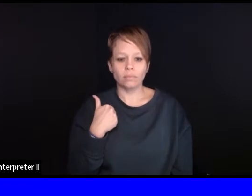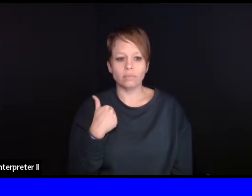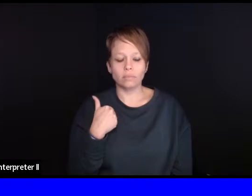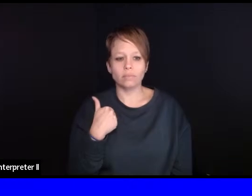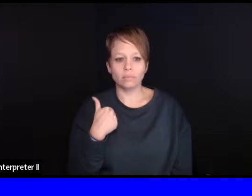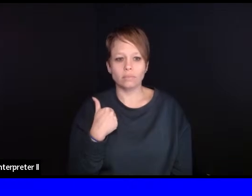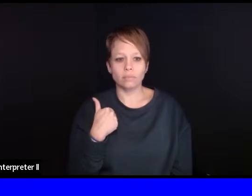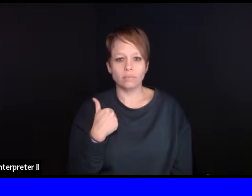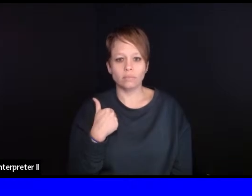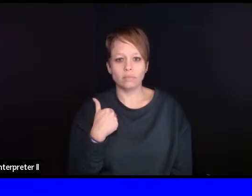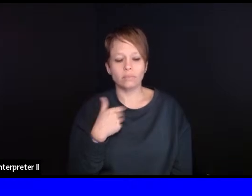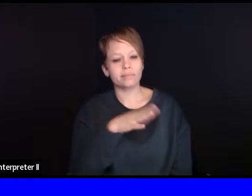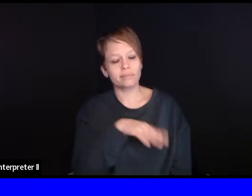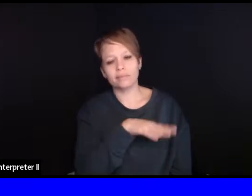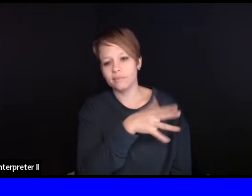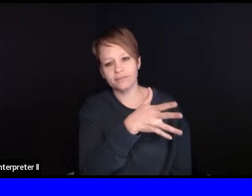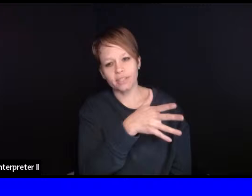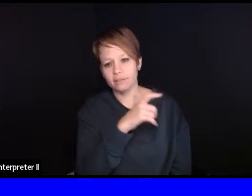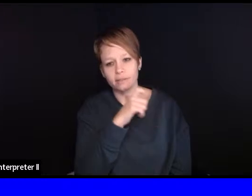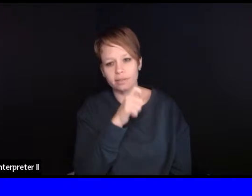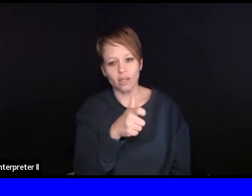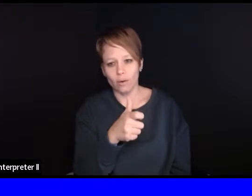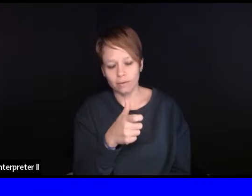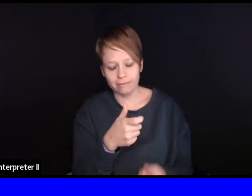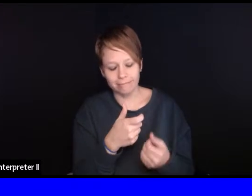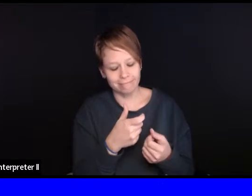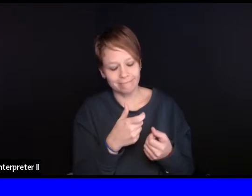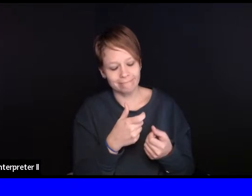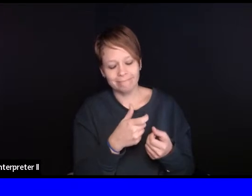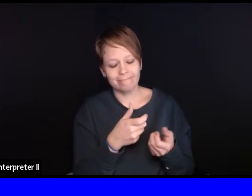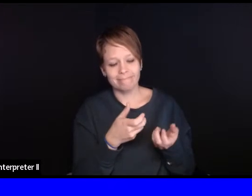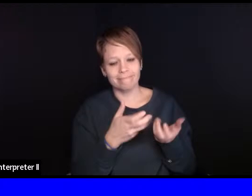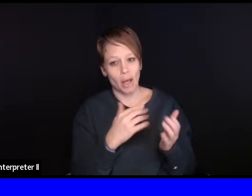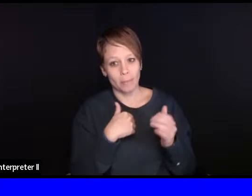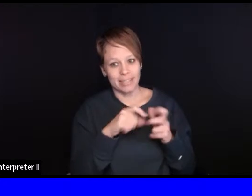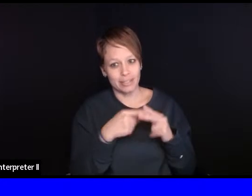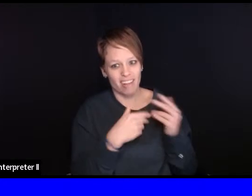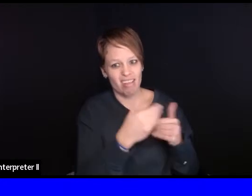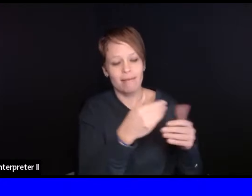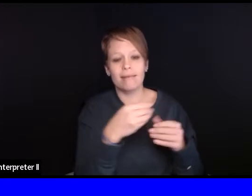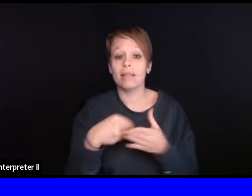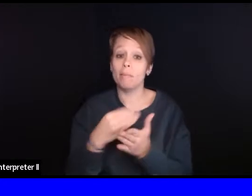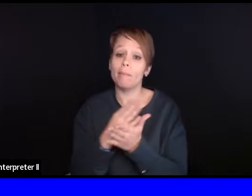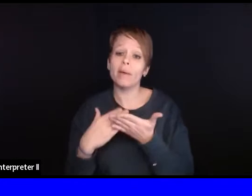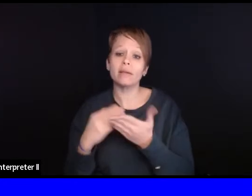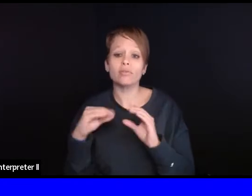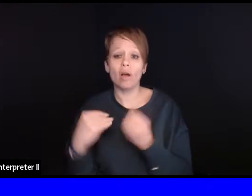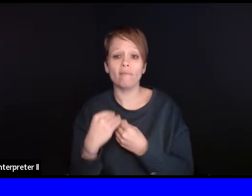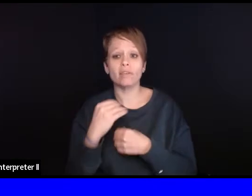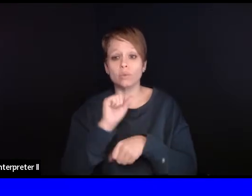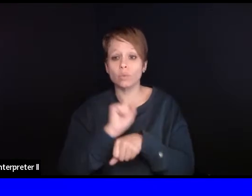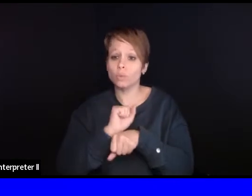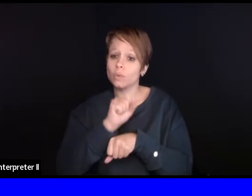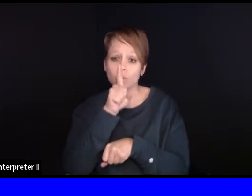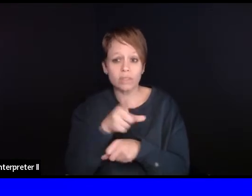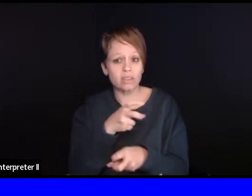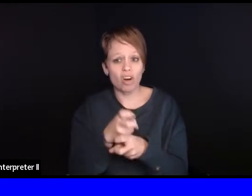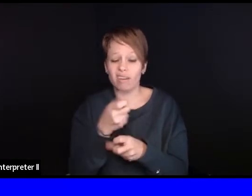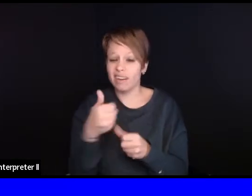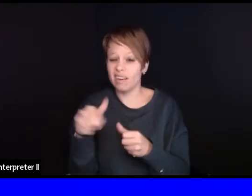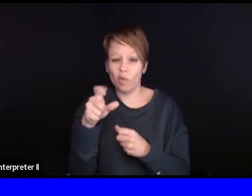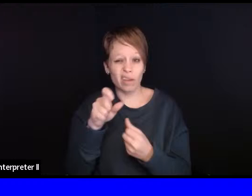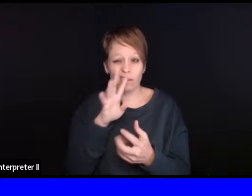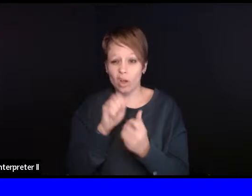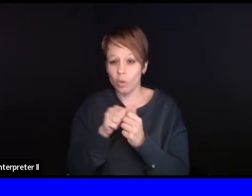get me started. The budget office works really very hard. Anybody can talk to them about this. And in